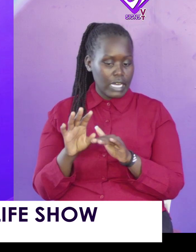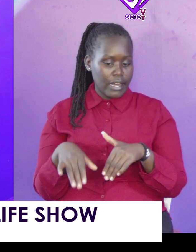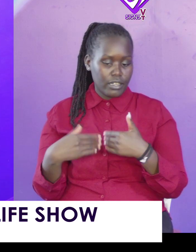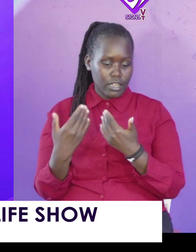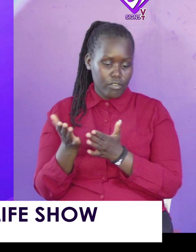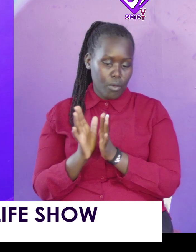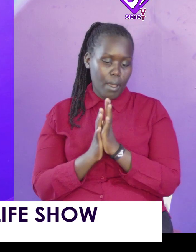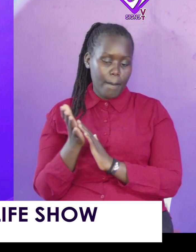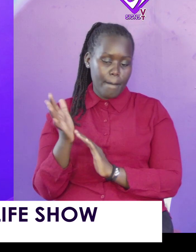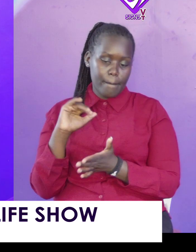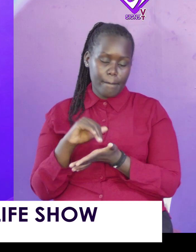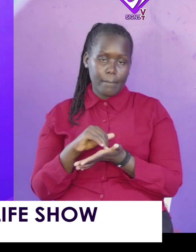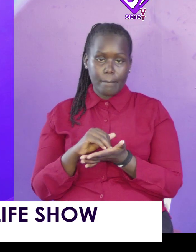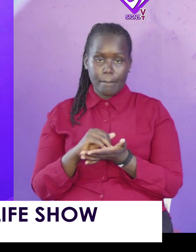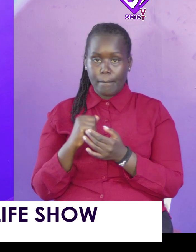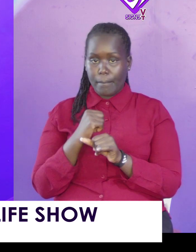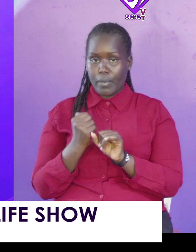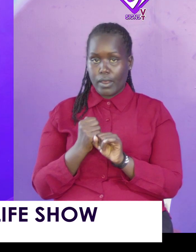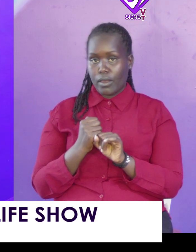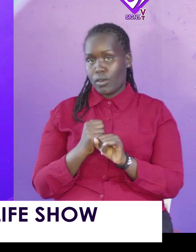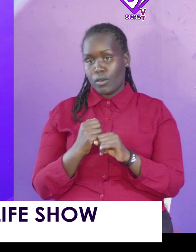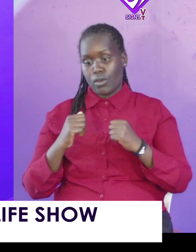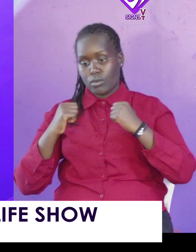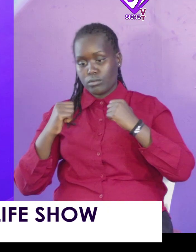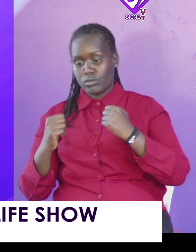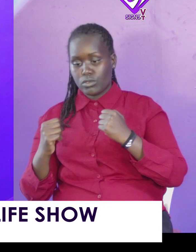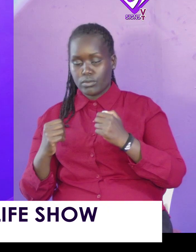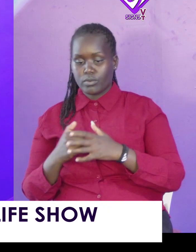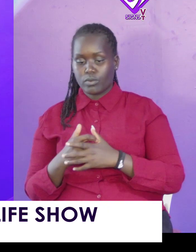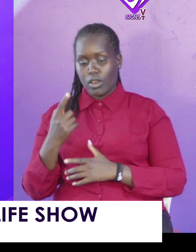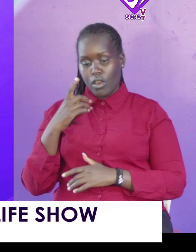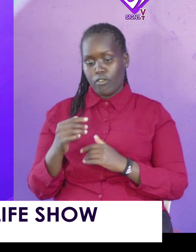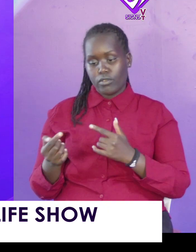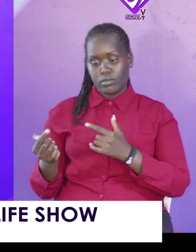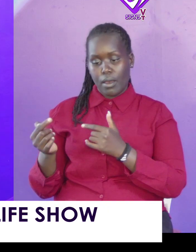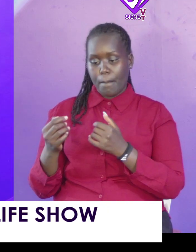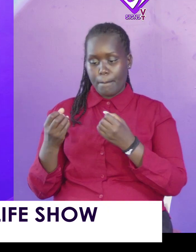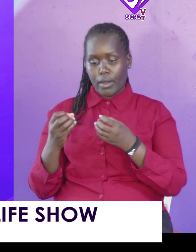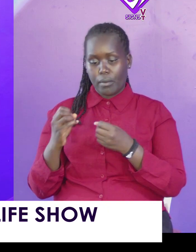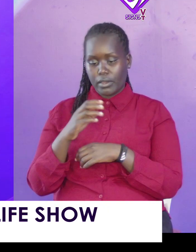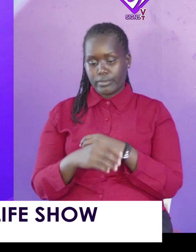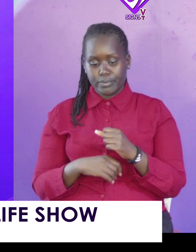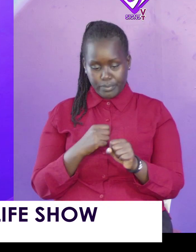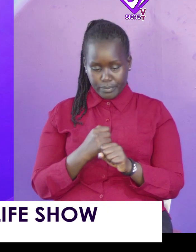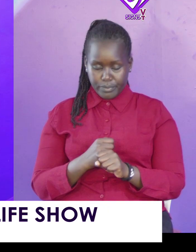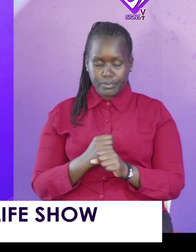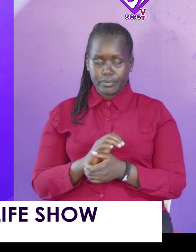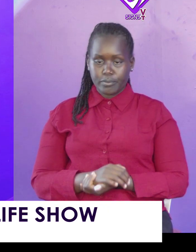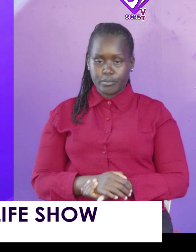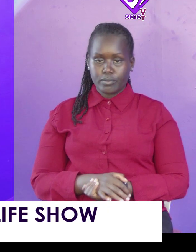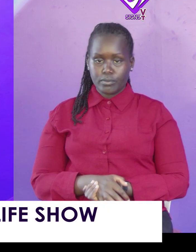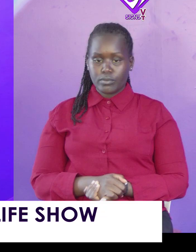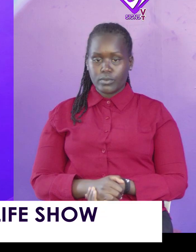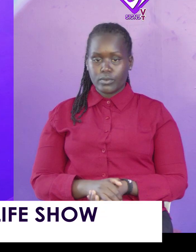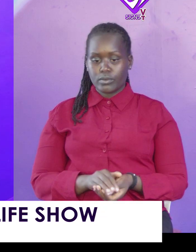again, that will make you aggressive for the coming year. Come on.